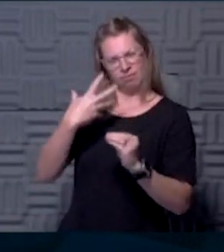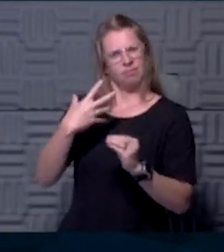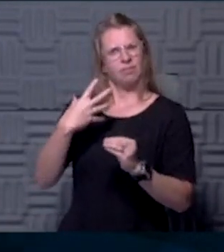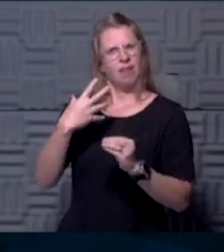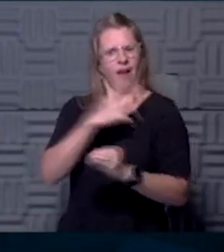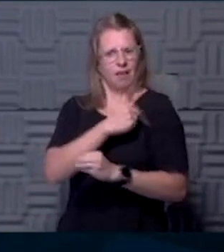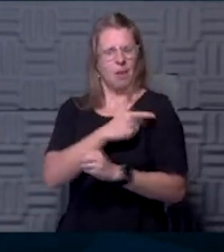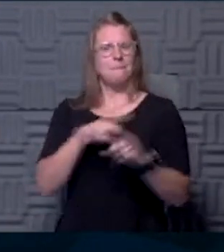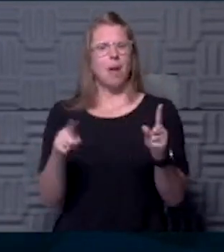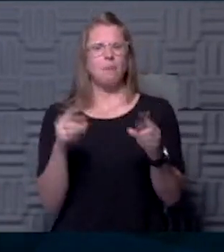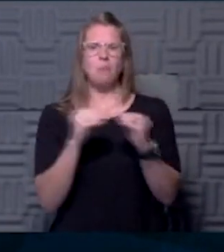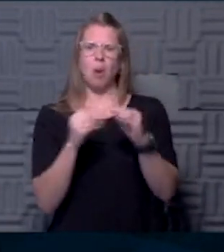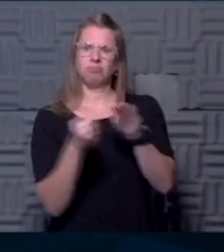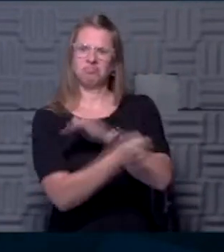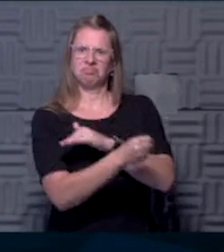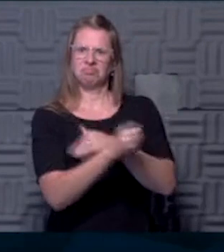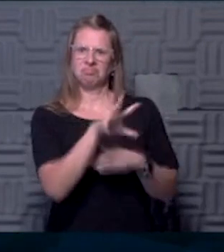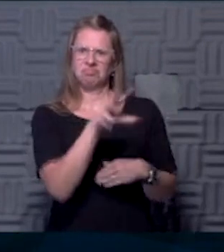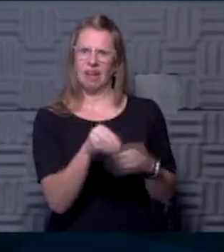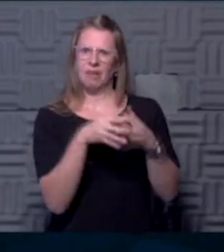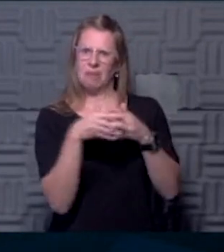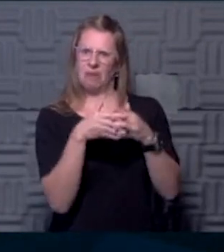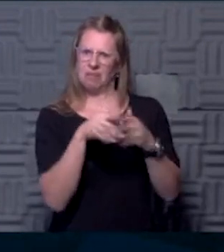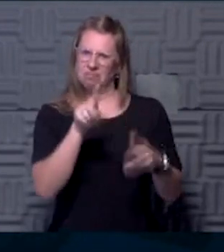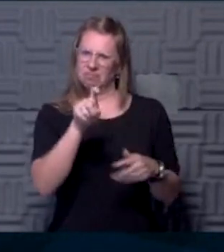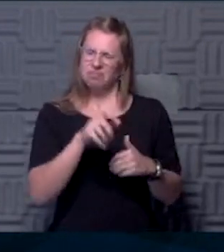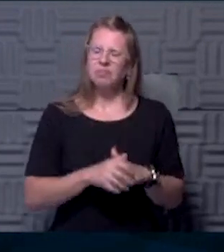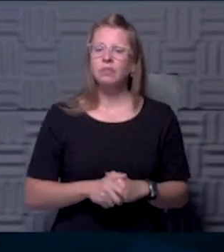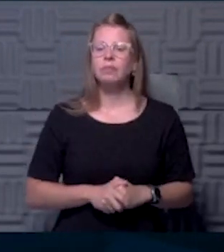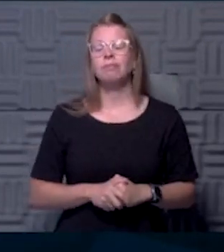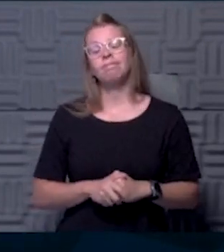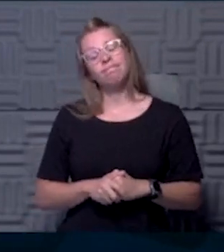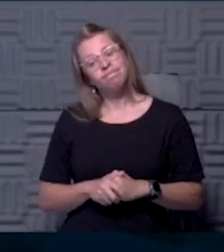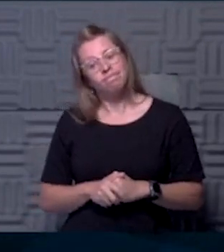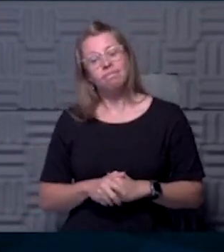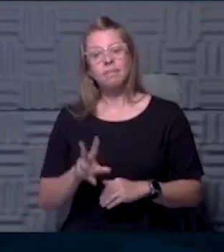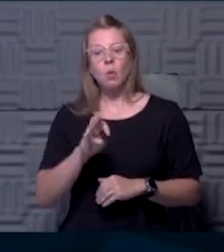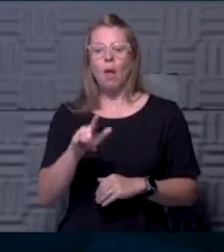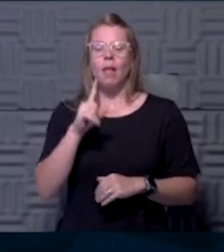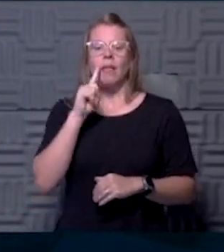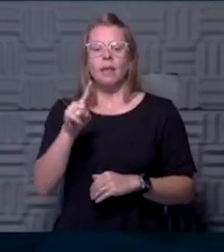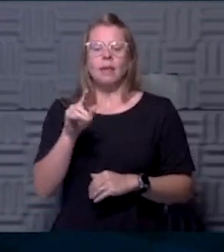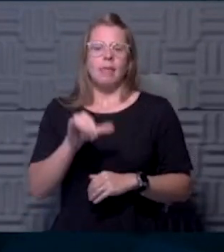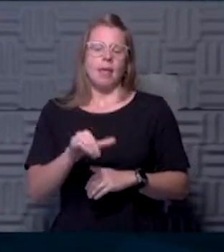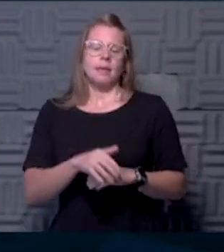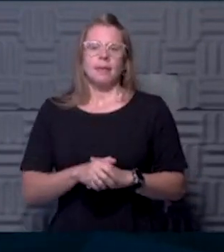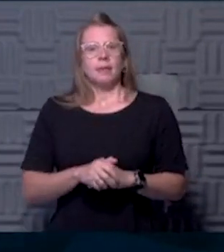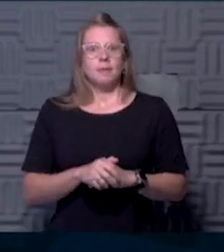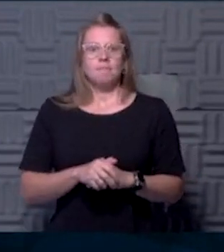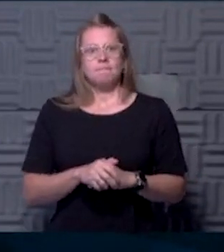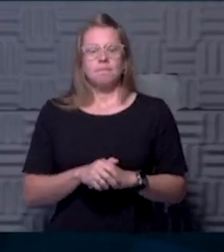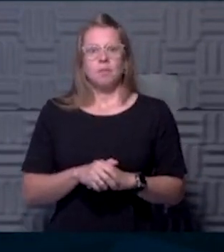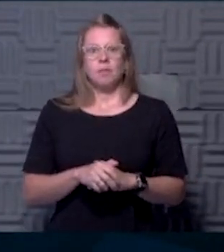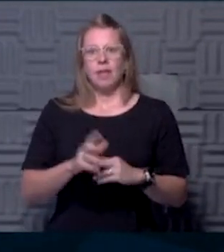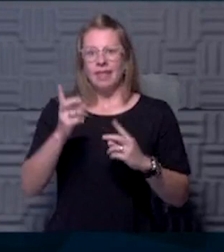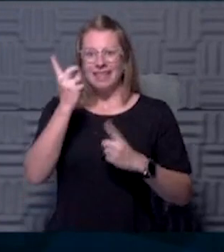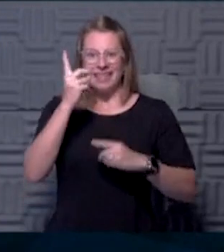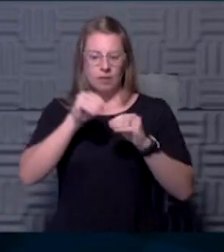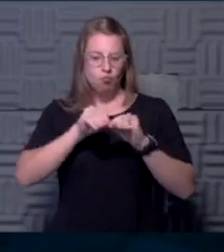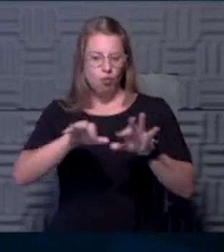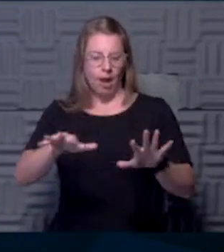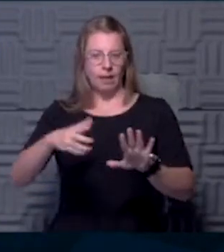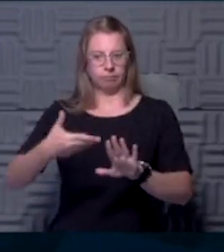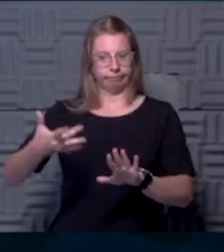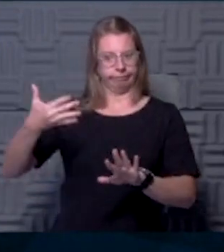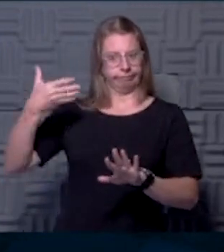we had more African Americans? Well, I think part of that was due to the way the disease was spreading